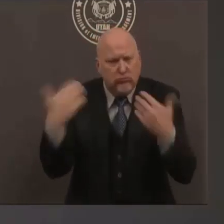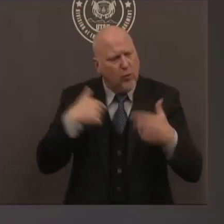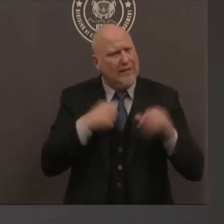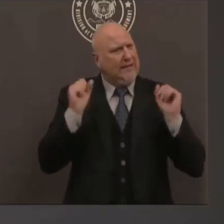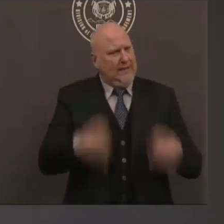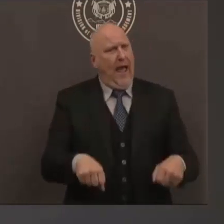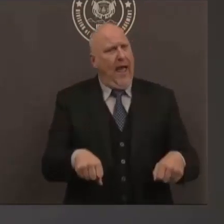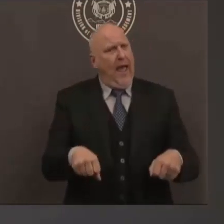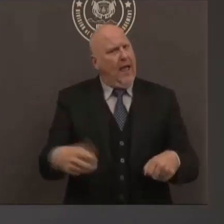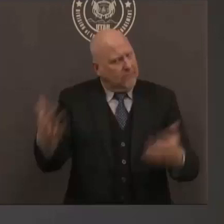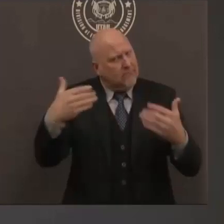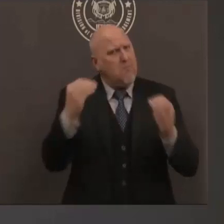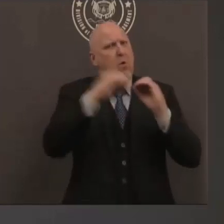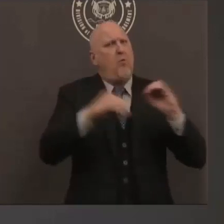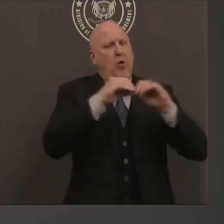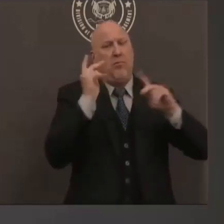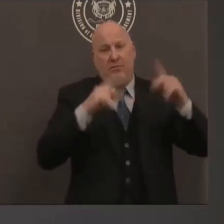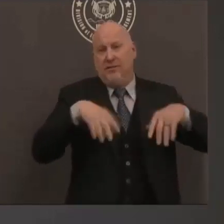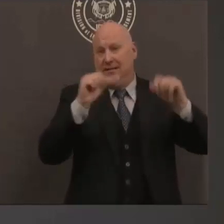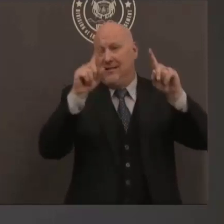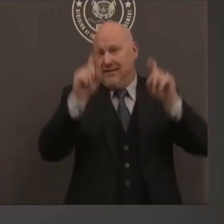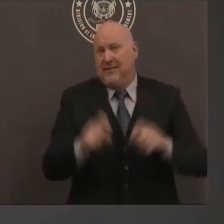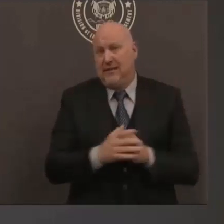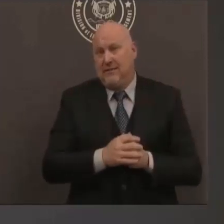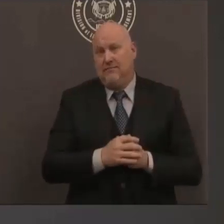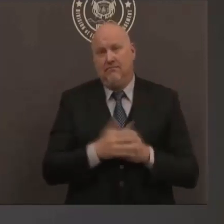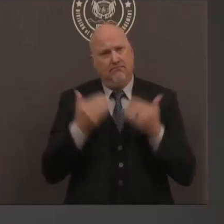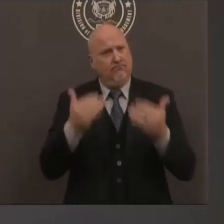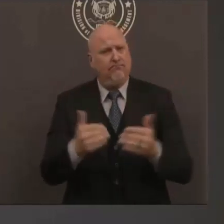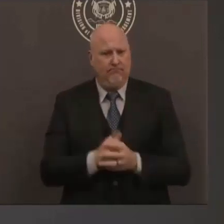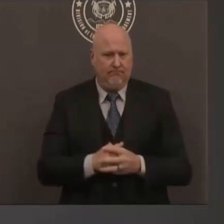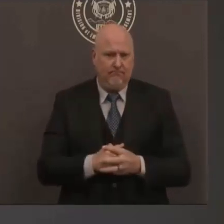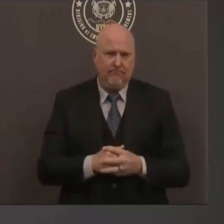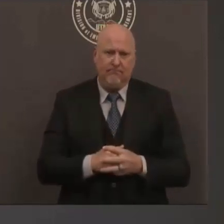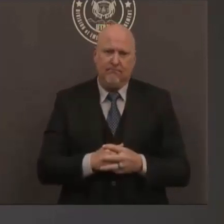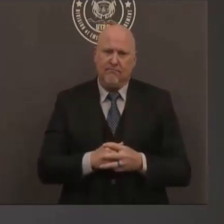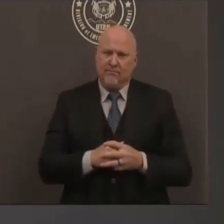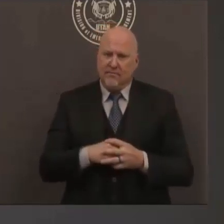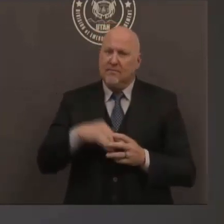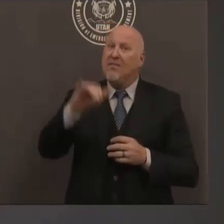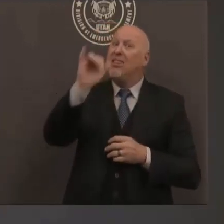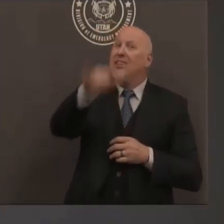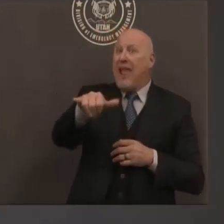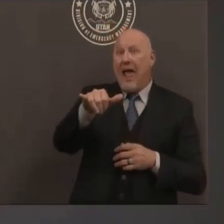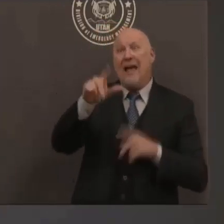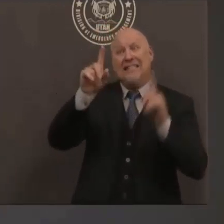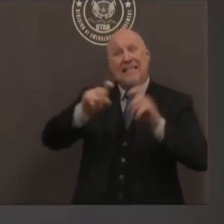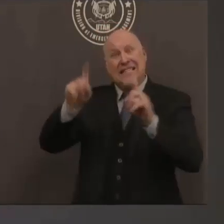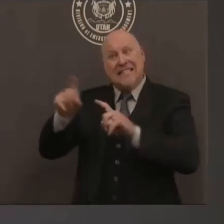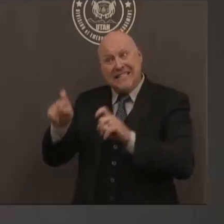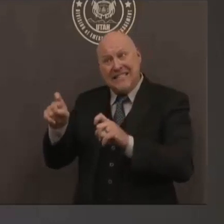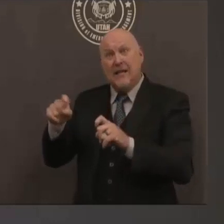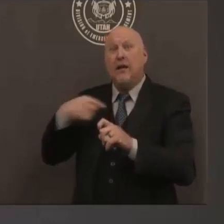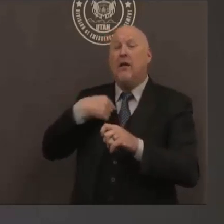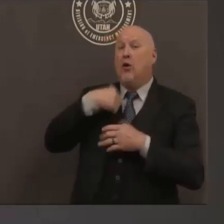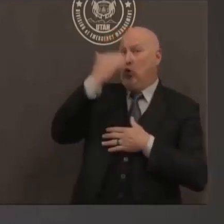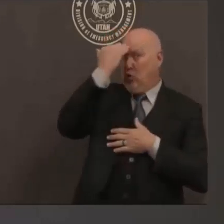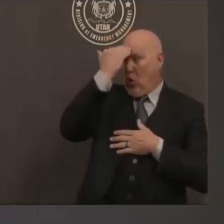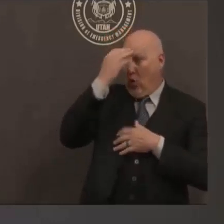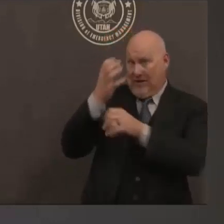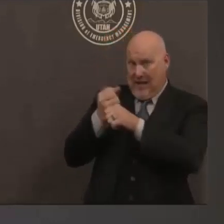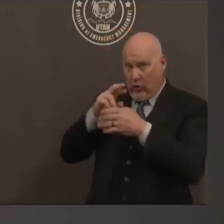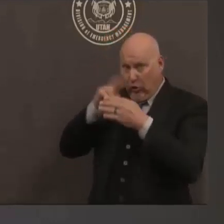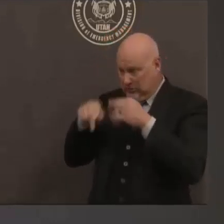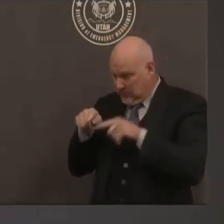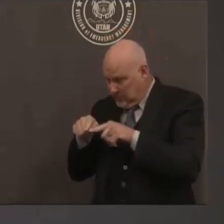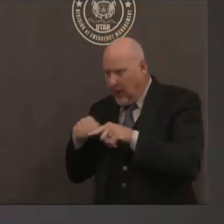us to closely monitor what's going to be happening in the marketplace. And so if we see any hot spots, we can catch it early and